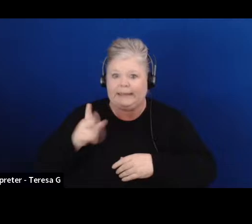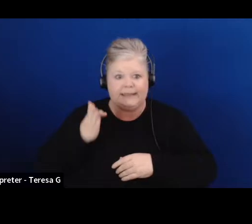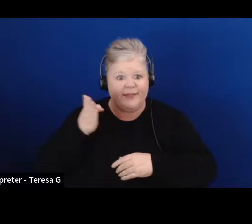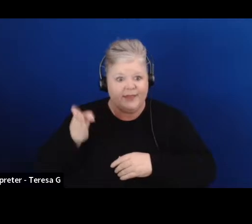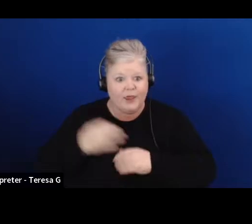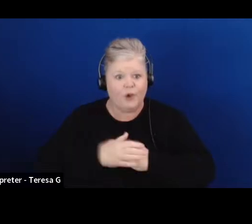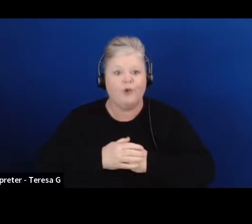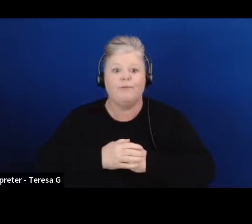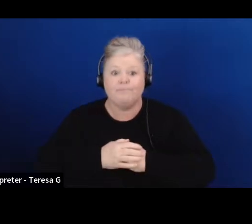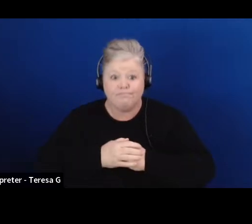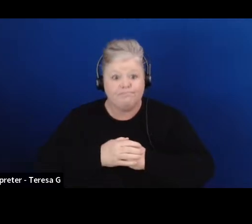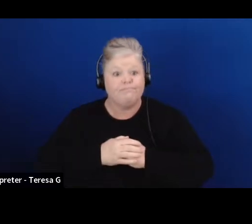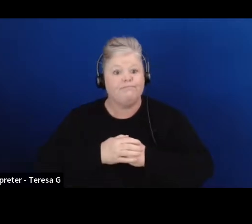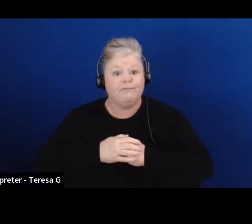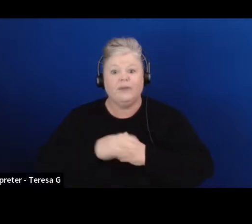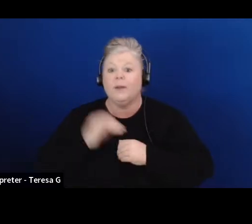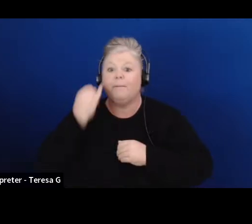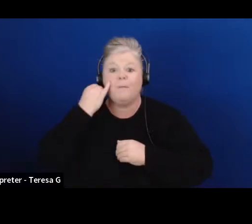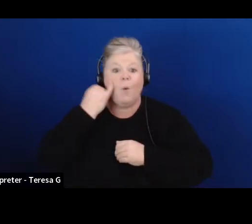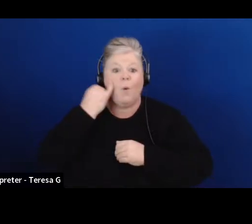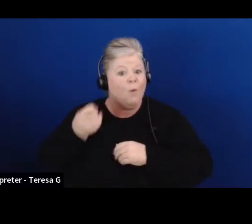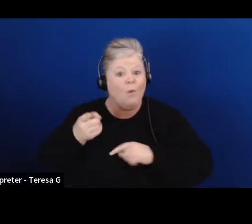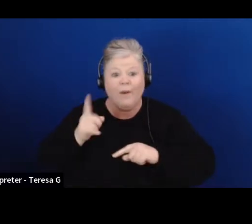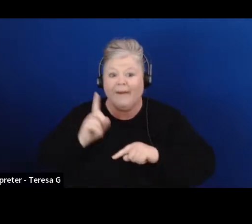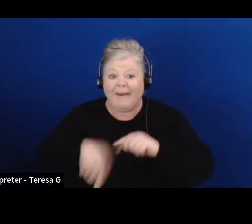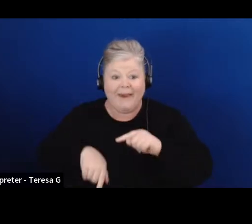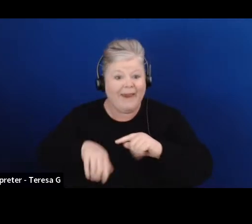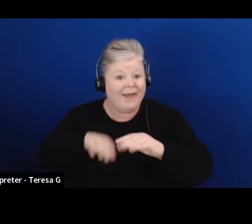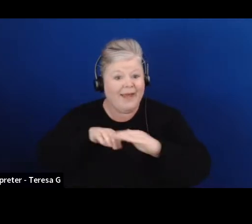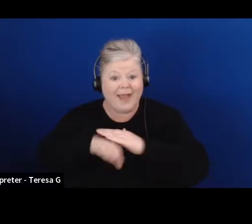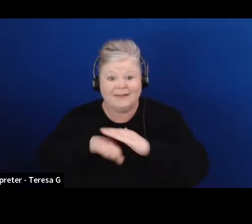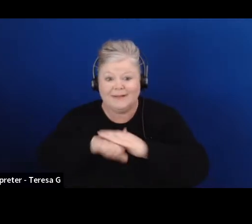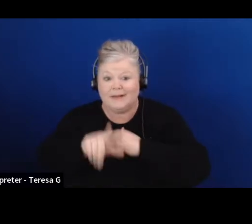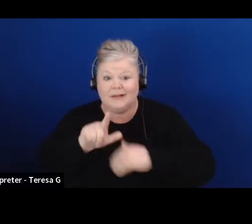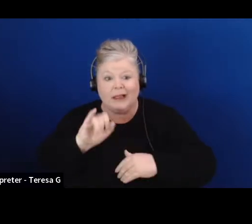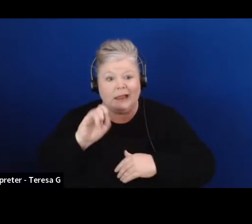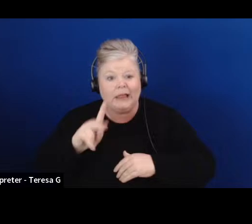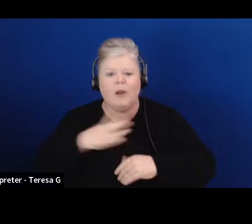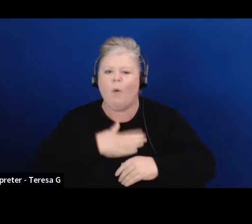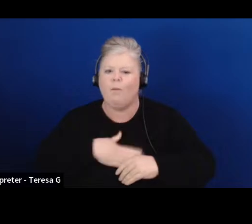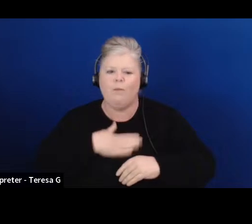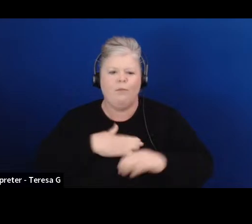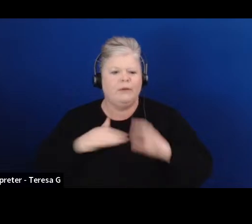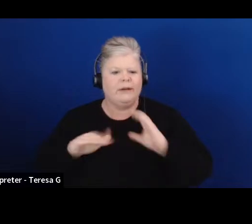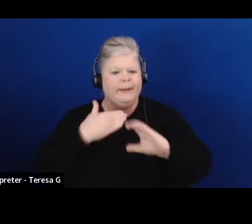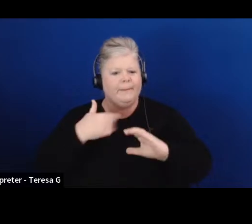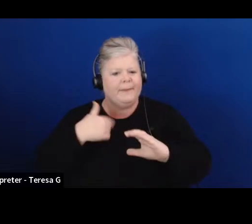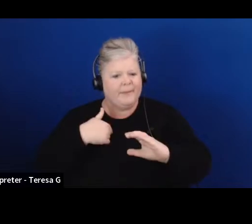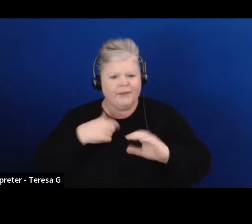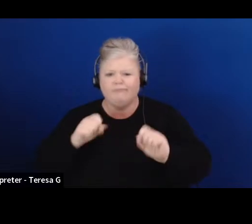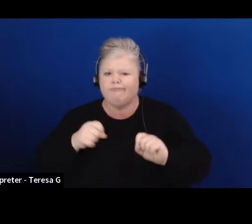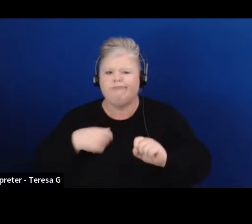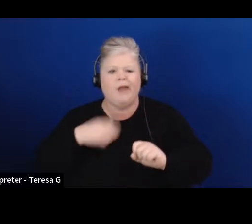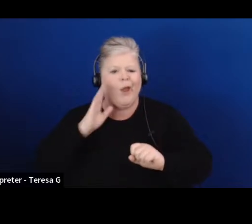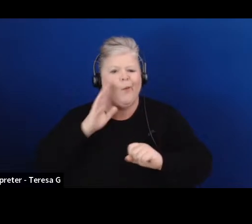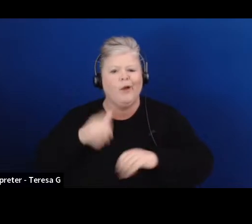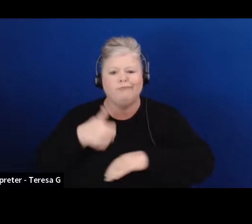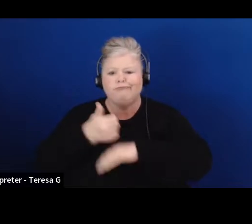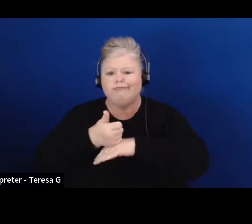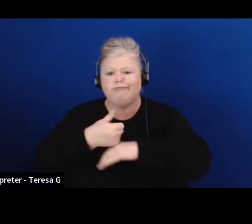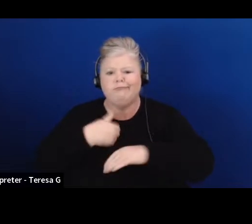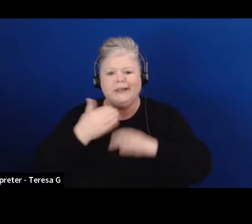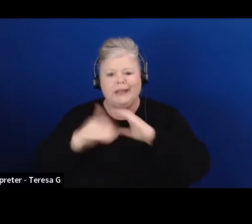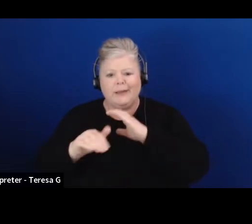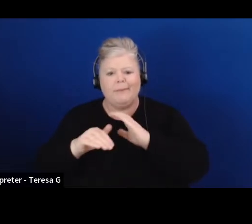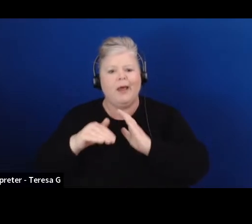any reason you can't access those links, don't hesitate to email me. I can put together an email and send you